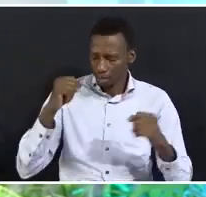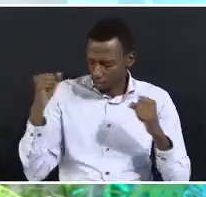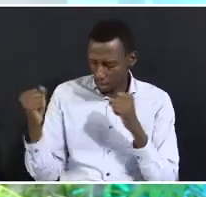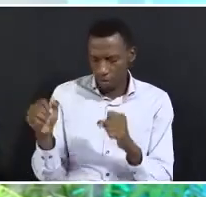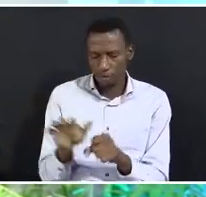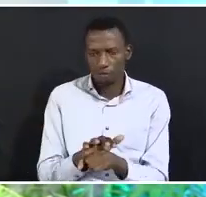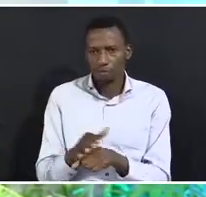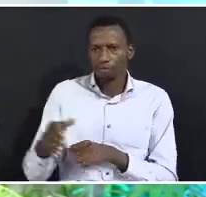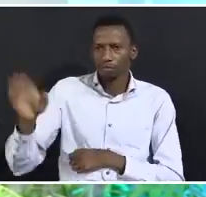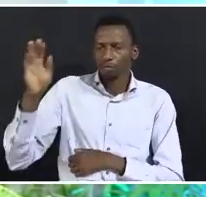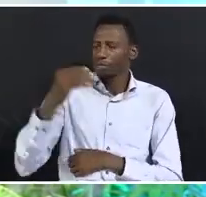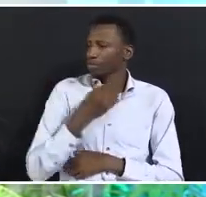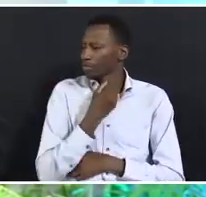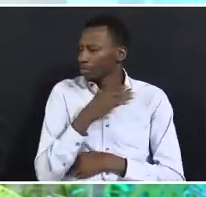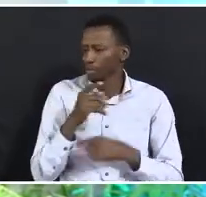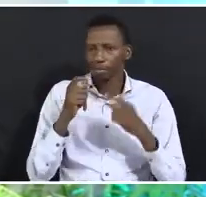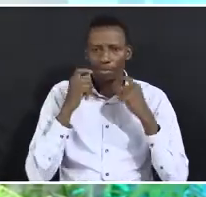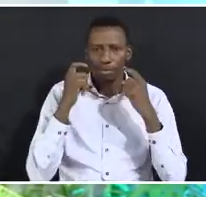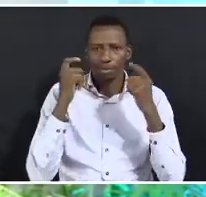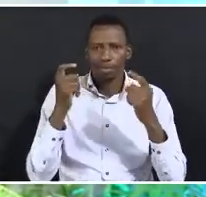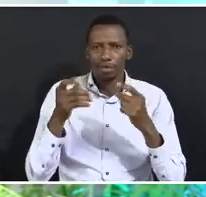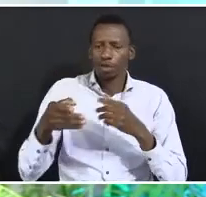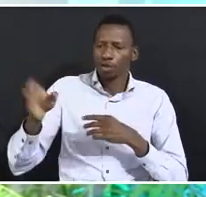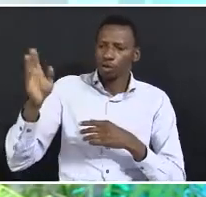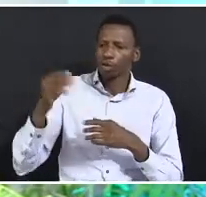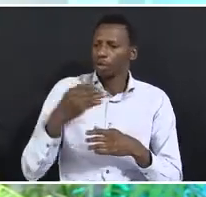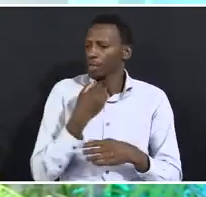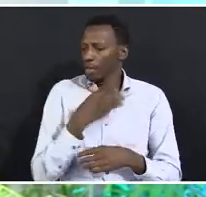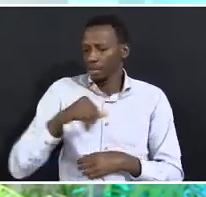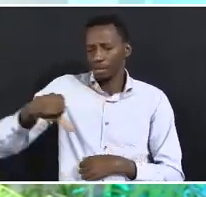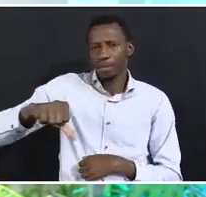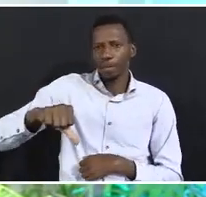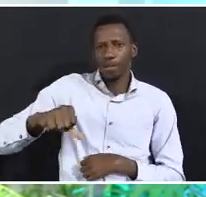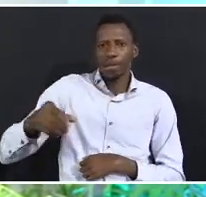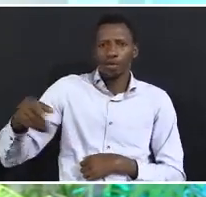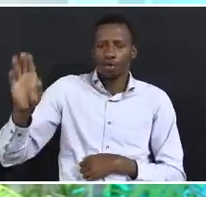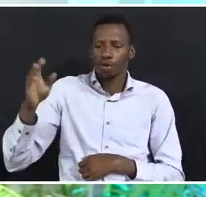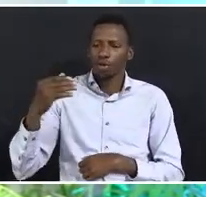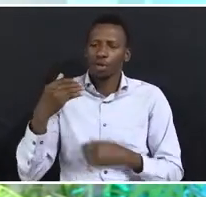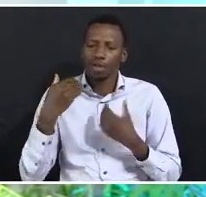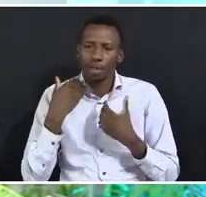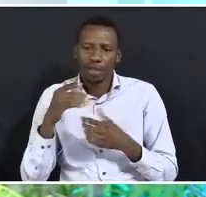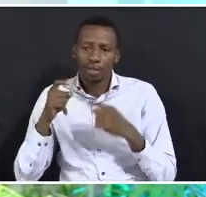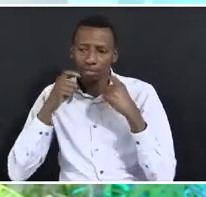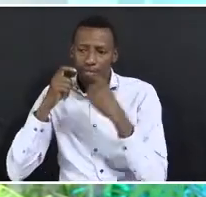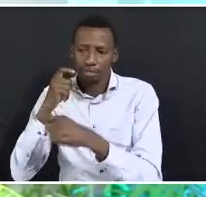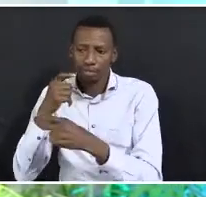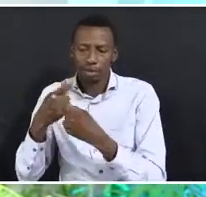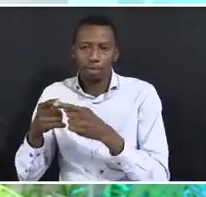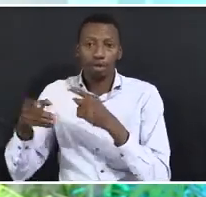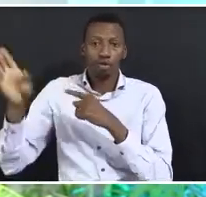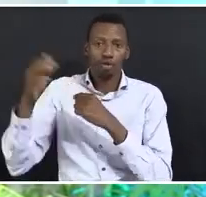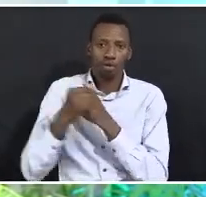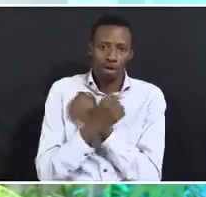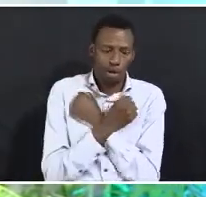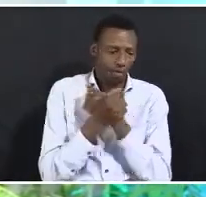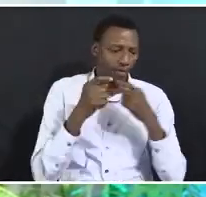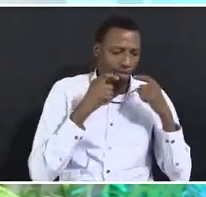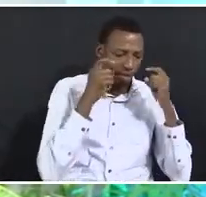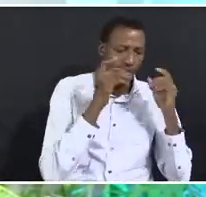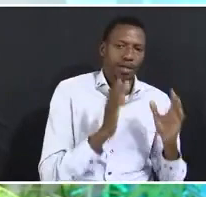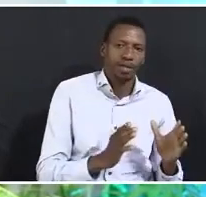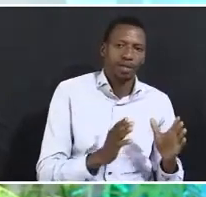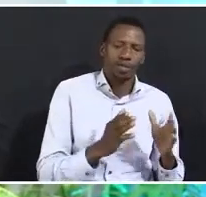God hates evil. God hates adultery. He hates sin, but he loves sinners. God is mighty. God is